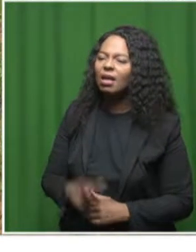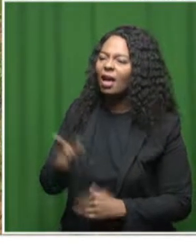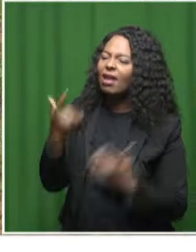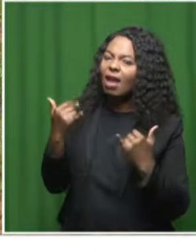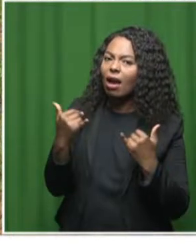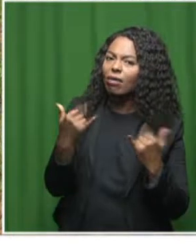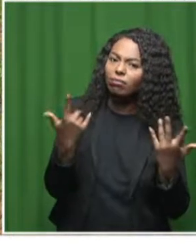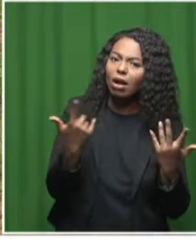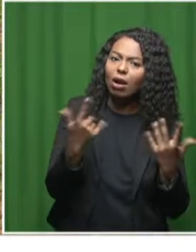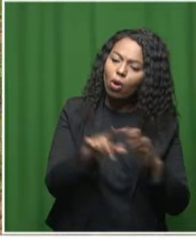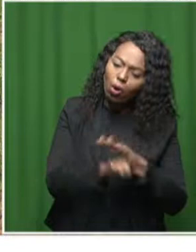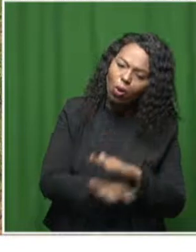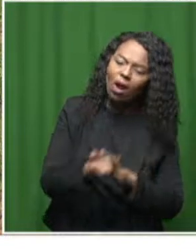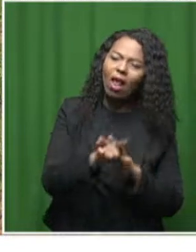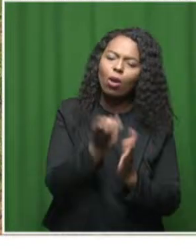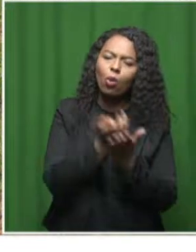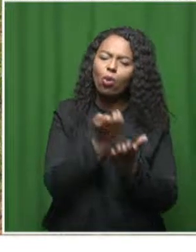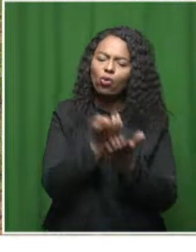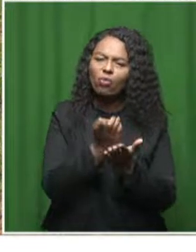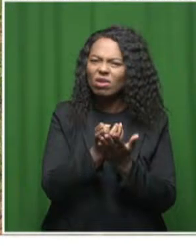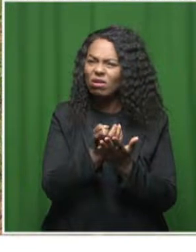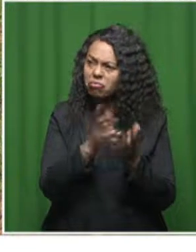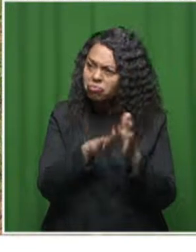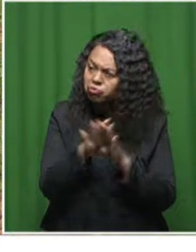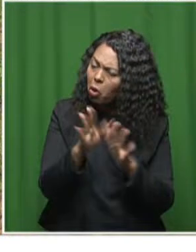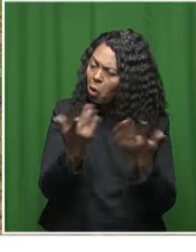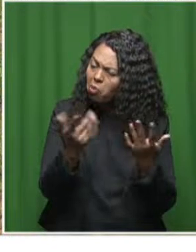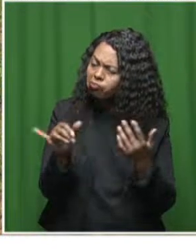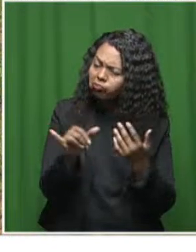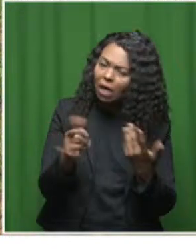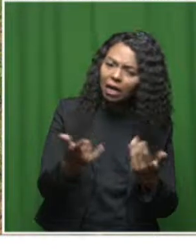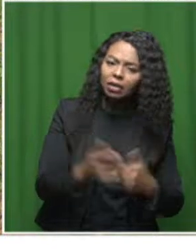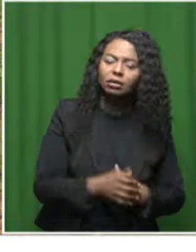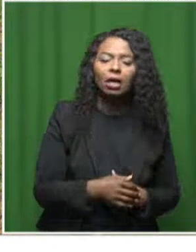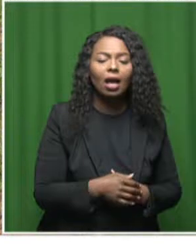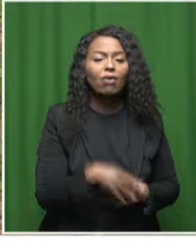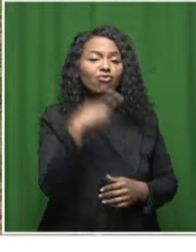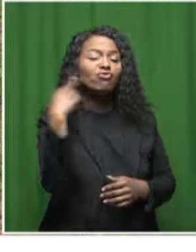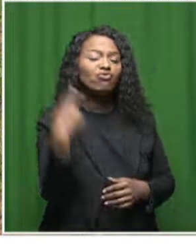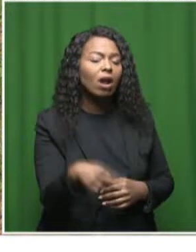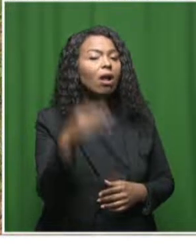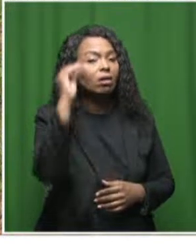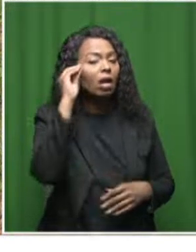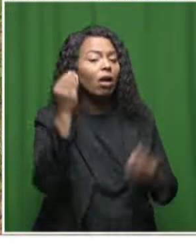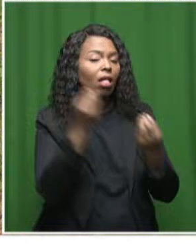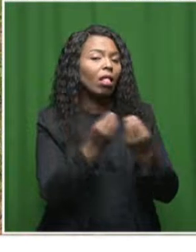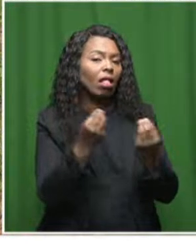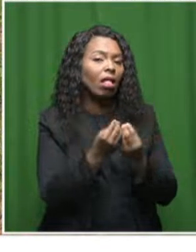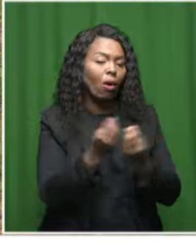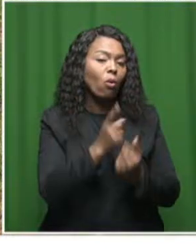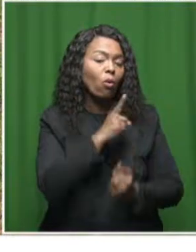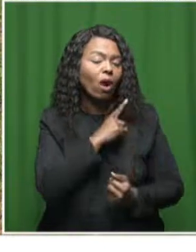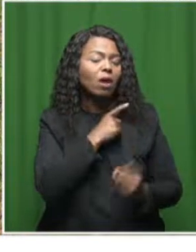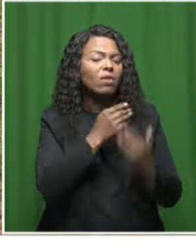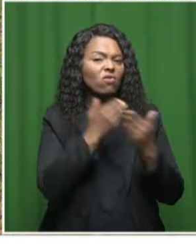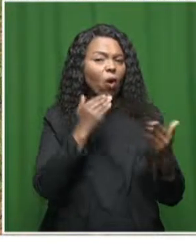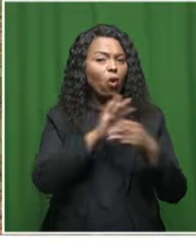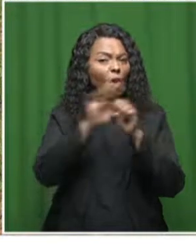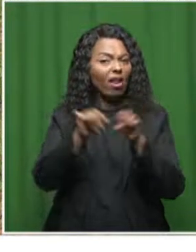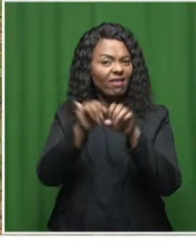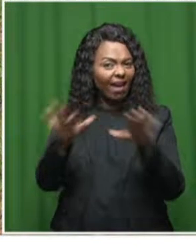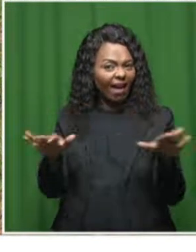local tourism economy in these areas? Well, it's a really interesting thing for us because before